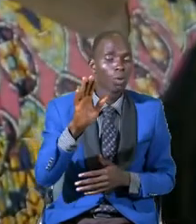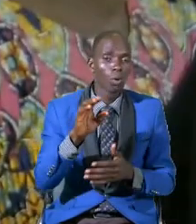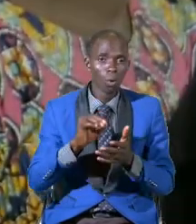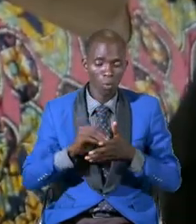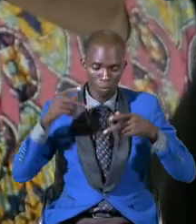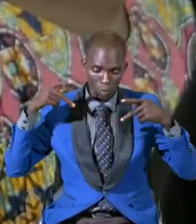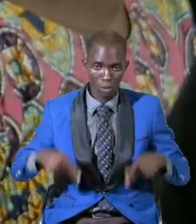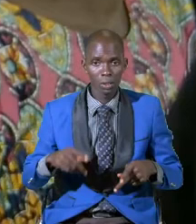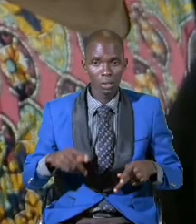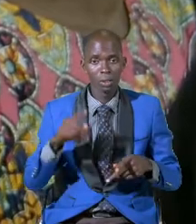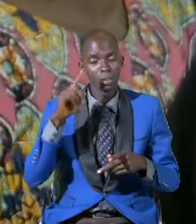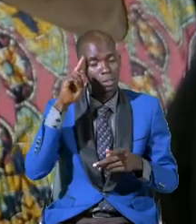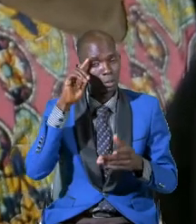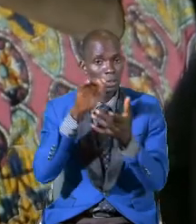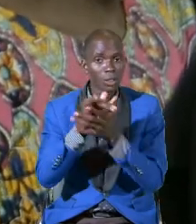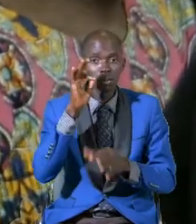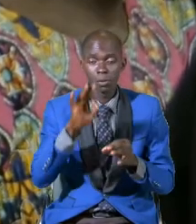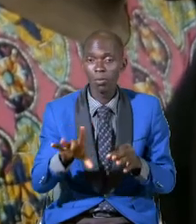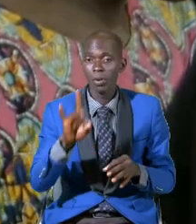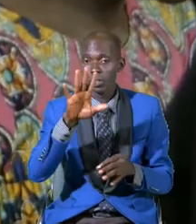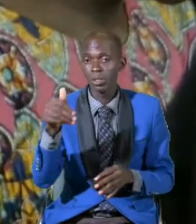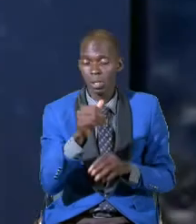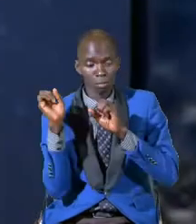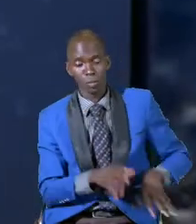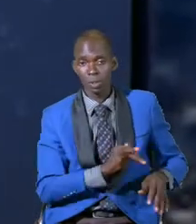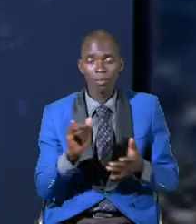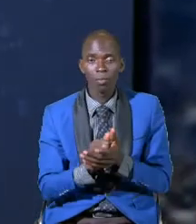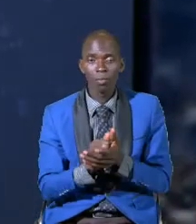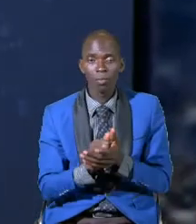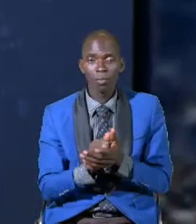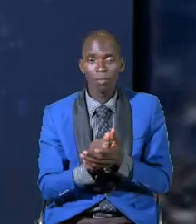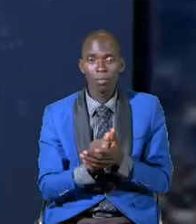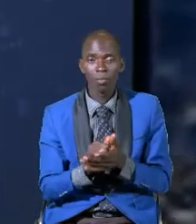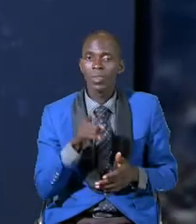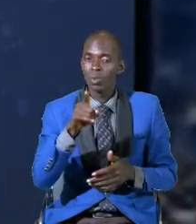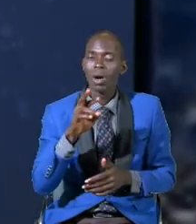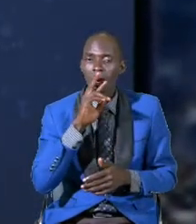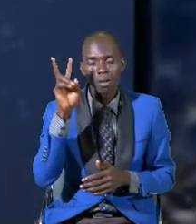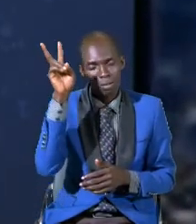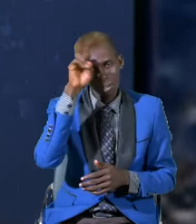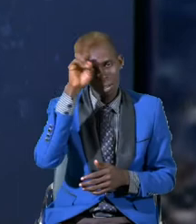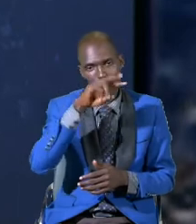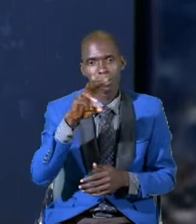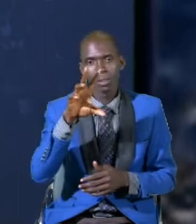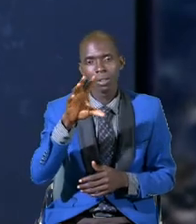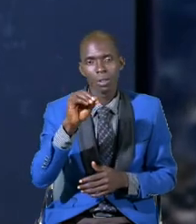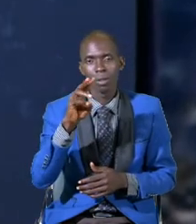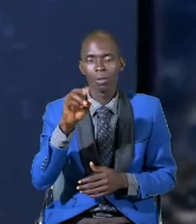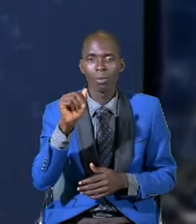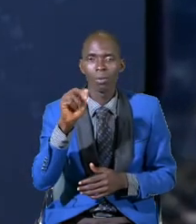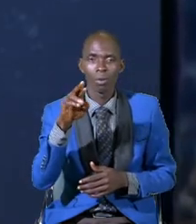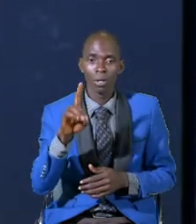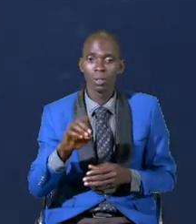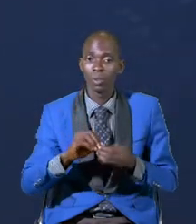if you find yourself abandoning that, you're a coward, a cop-out. Then number three,